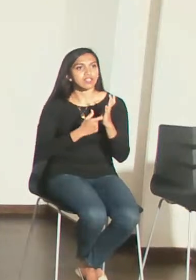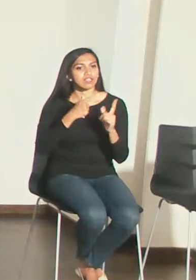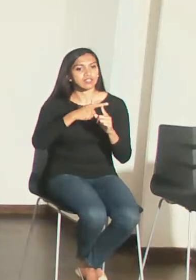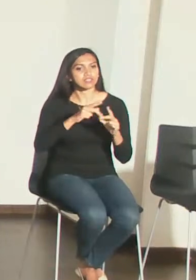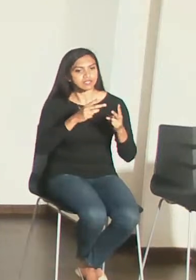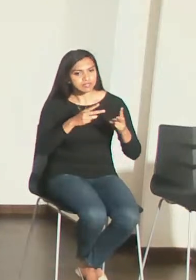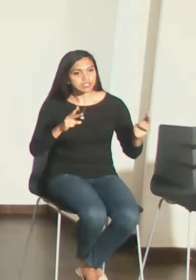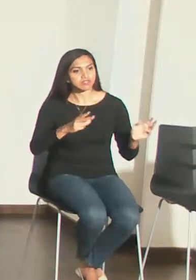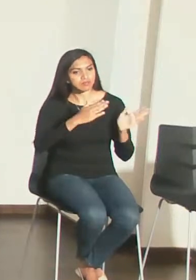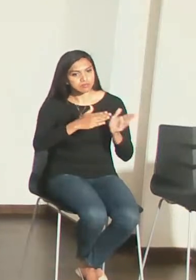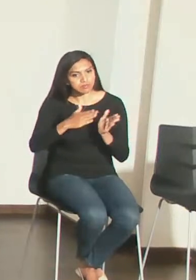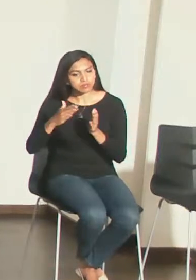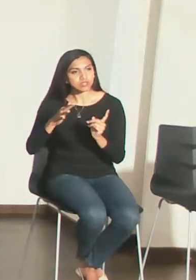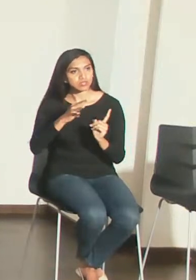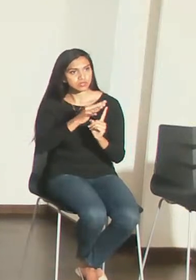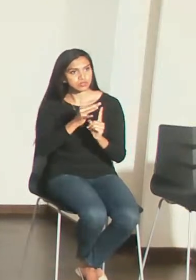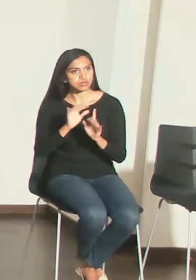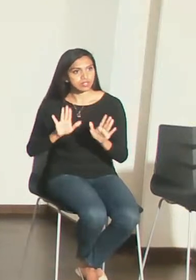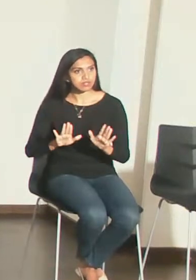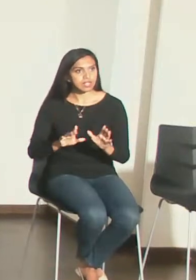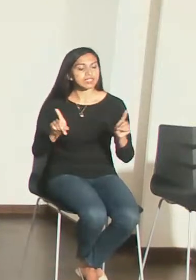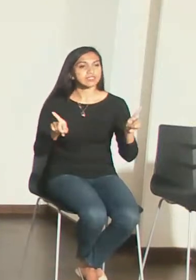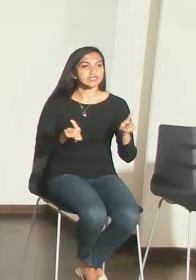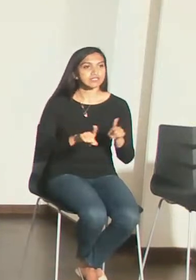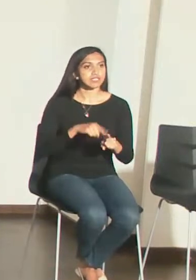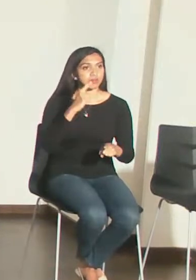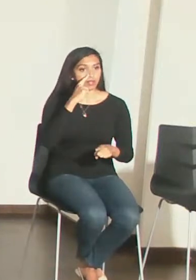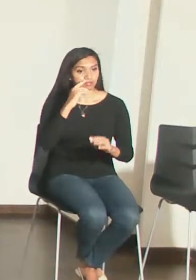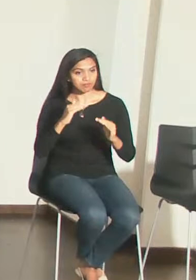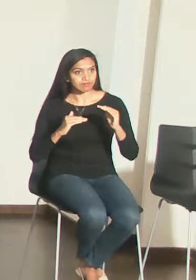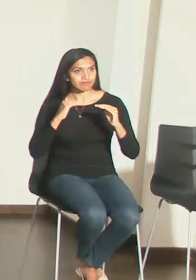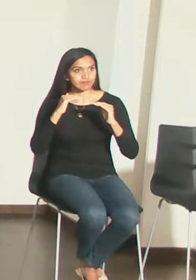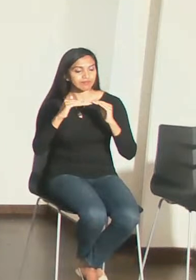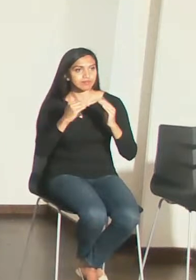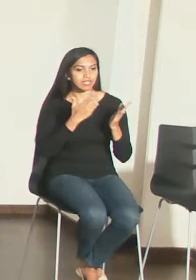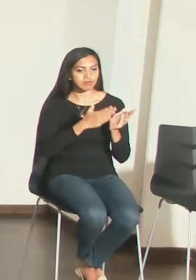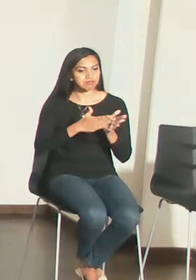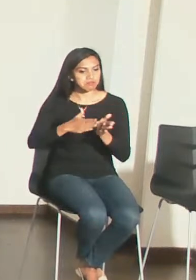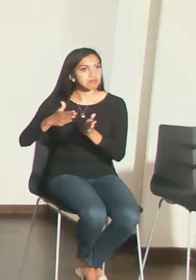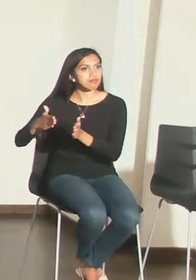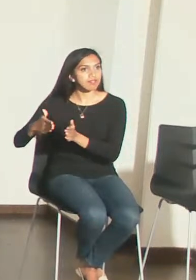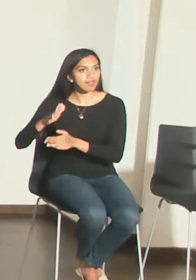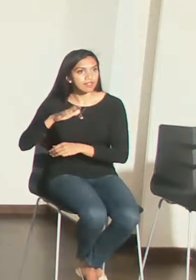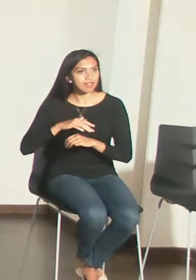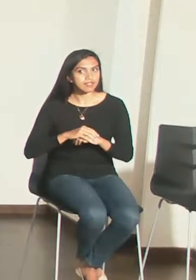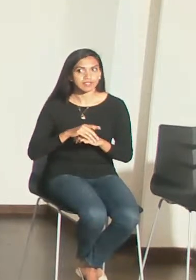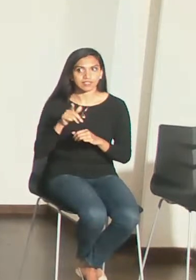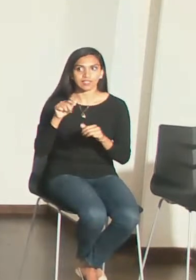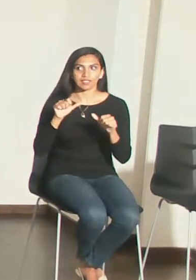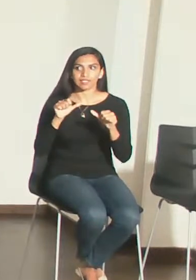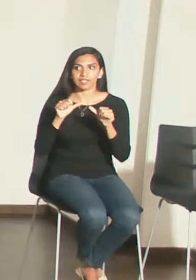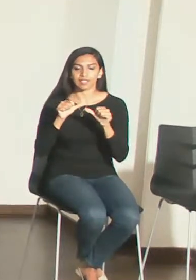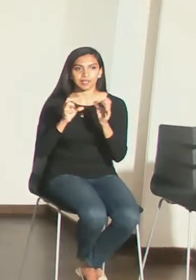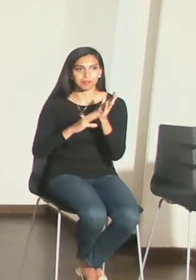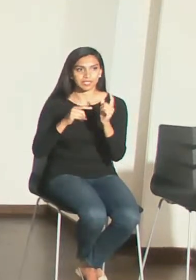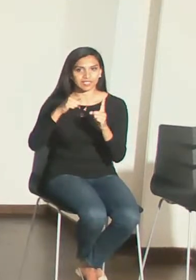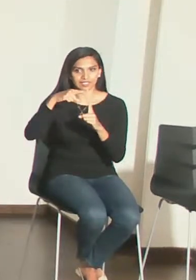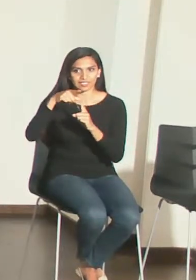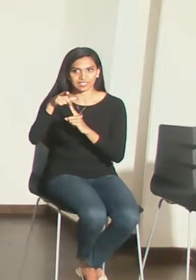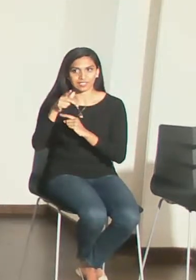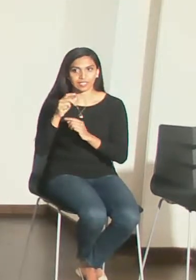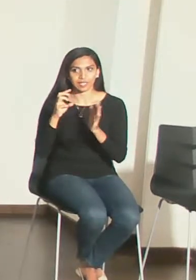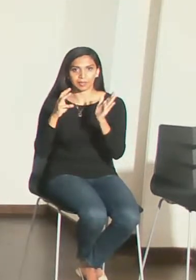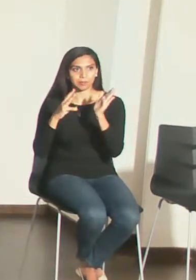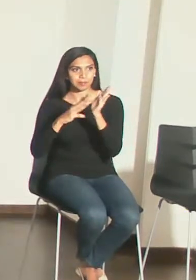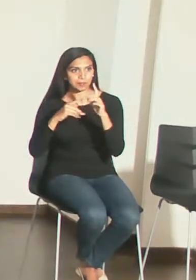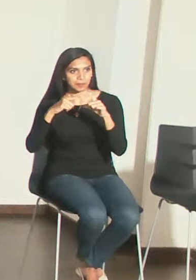a compendium of feminist methods, and I'm sure we have amazing practitioners amidst us. And I've mentioned Meenakshi's